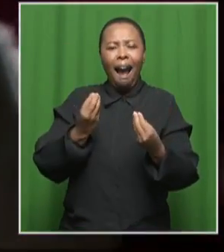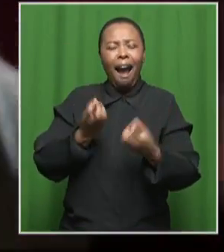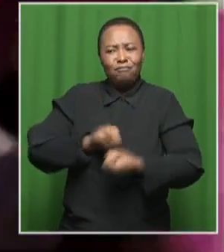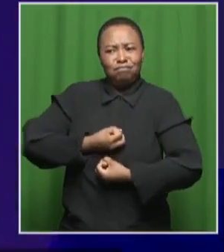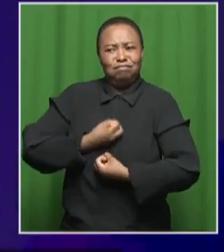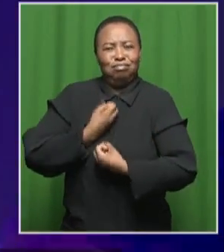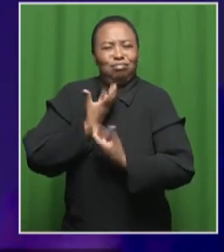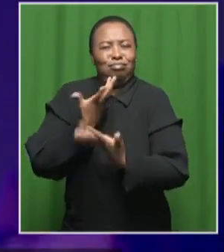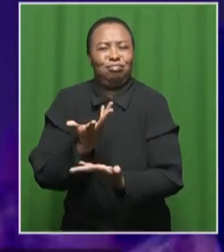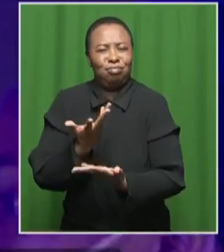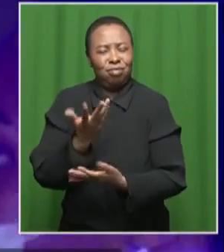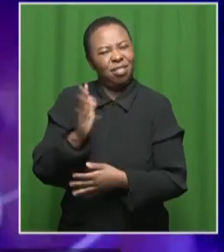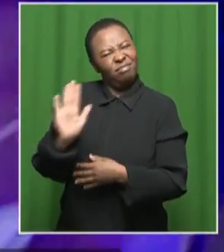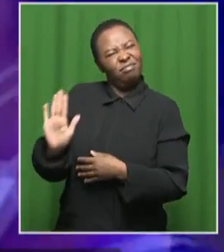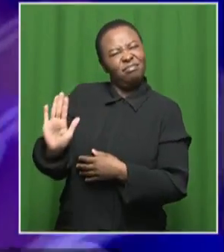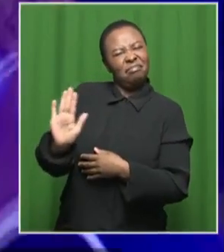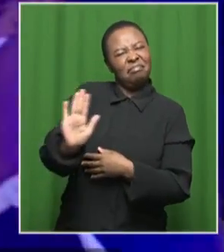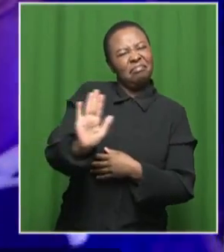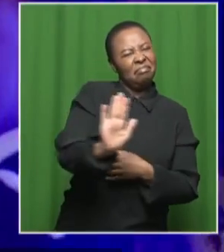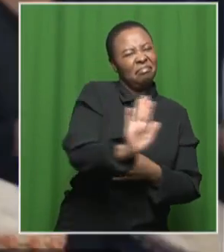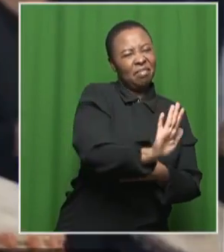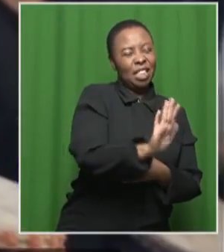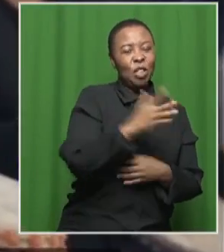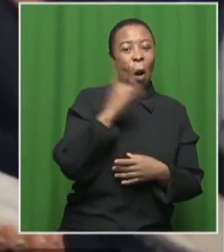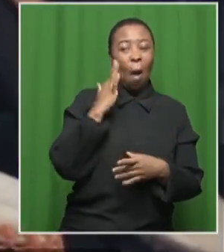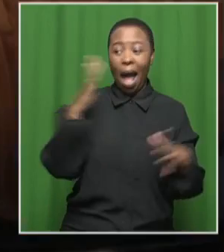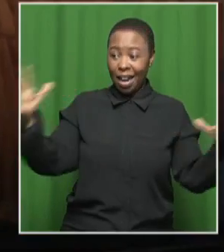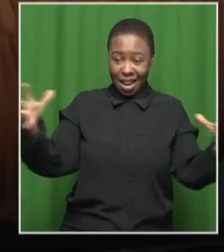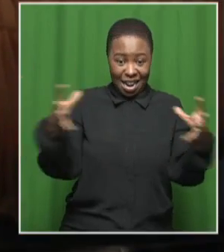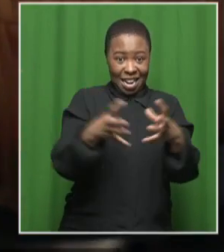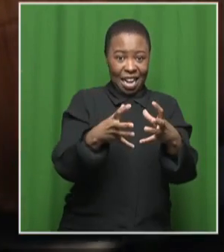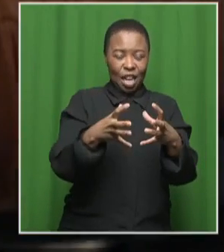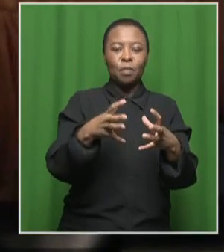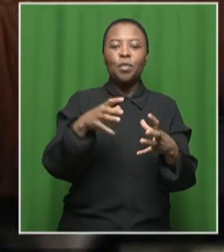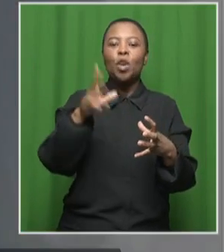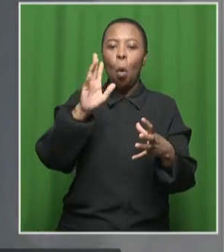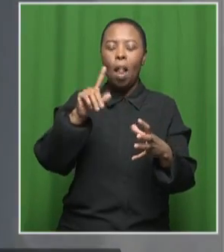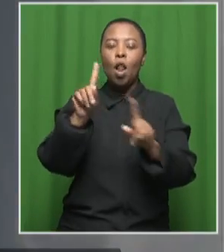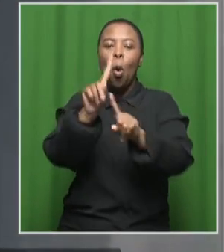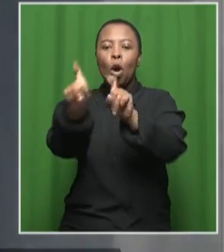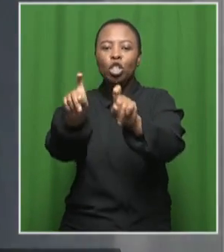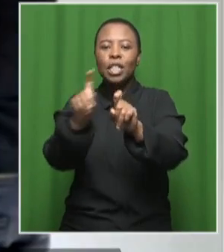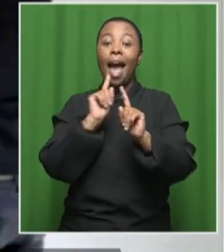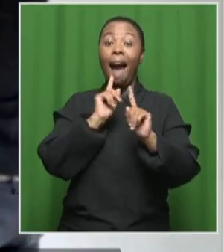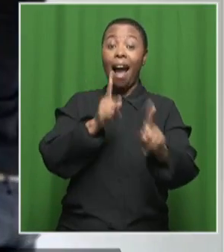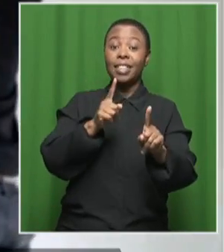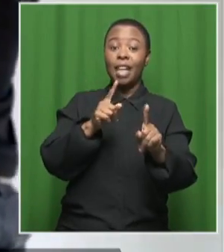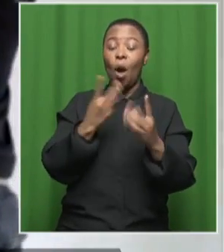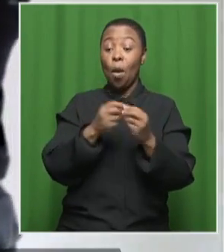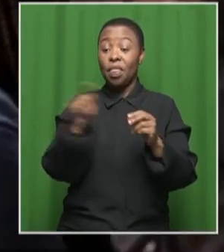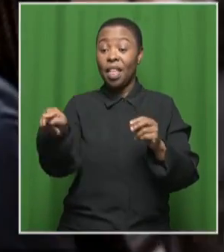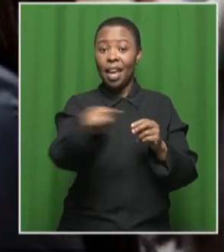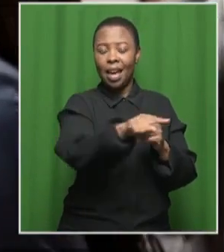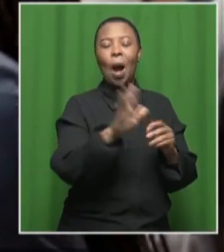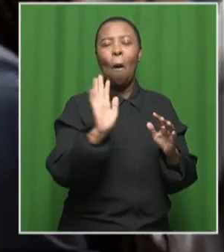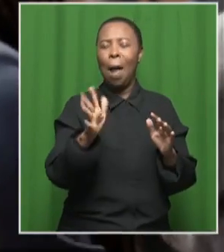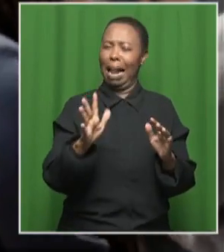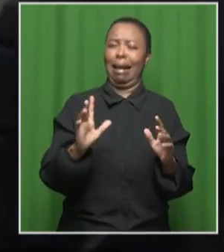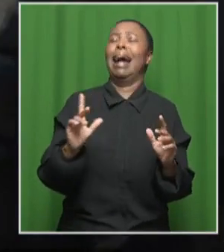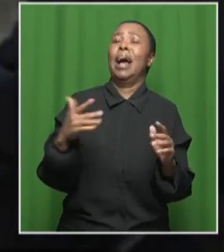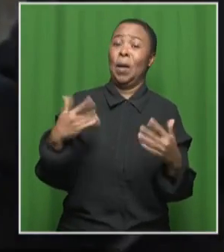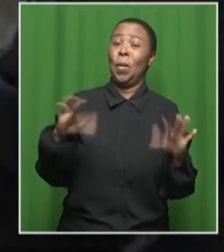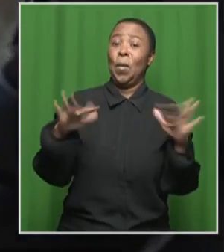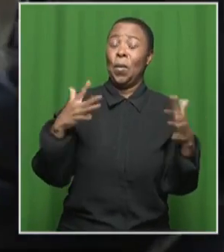and I think when you weave them together, that Q&A we're going to have with the filmmakers afterwards is going to be quite fascinating,